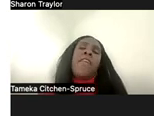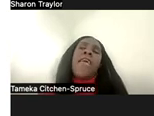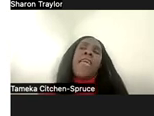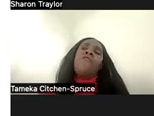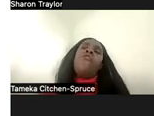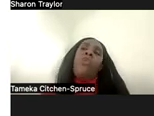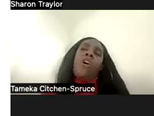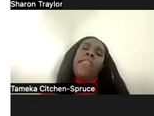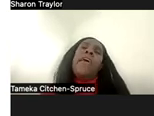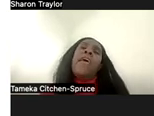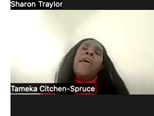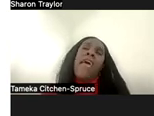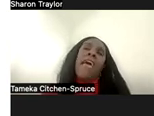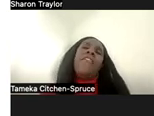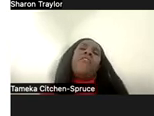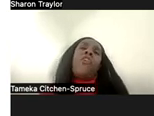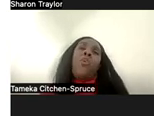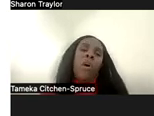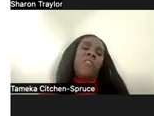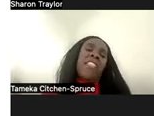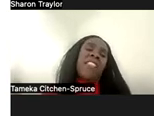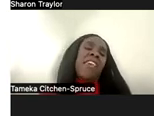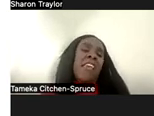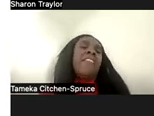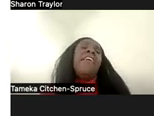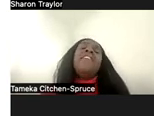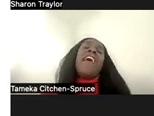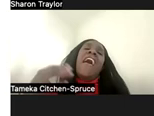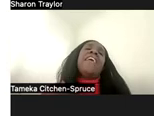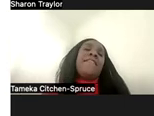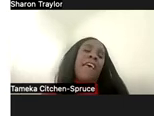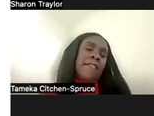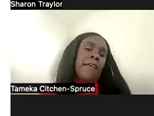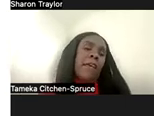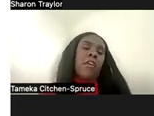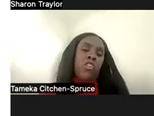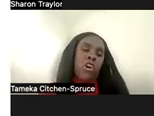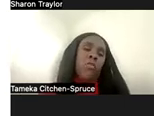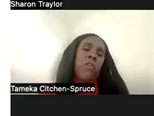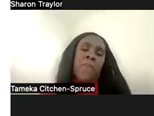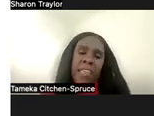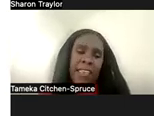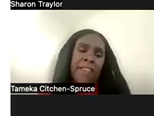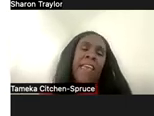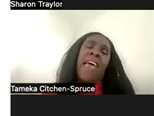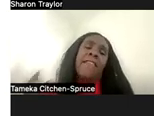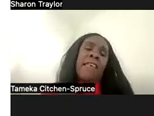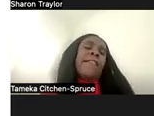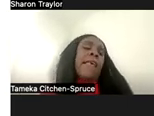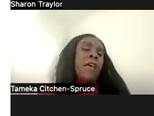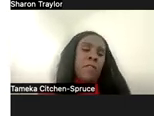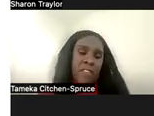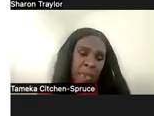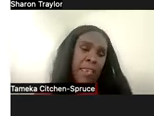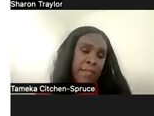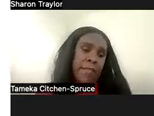sure that everyone has what they need to access, the meetings and